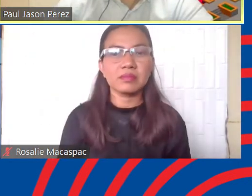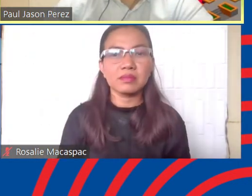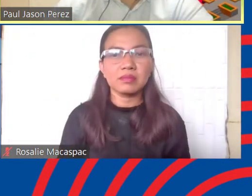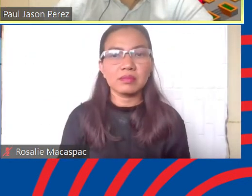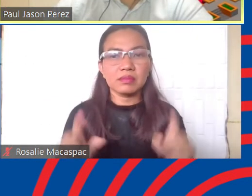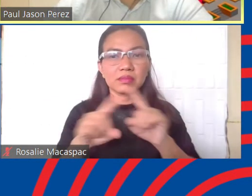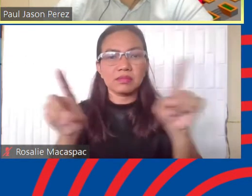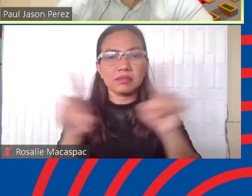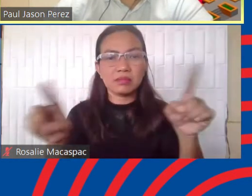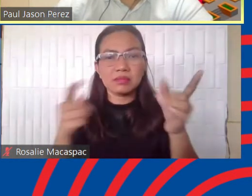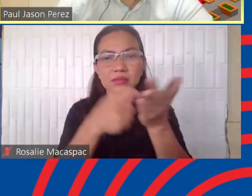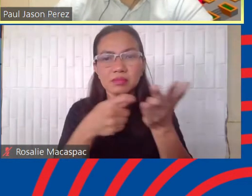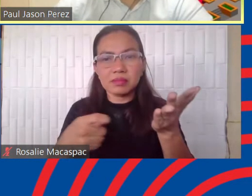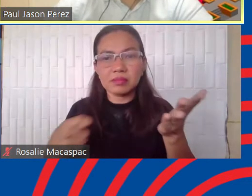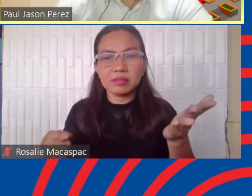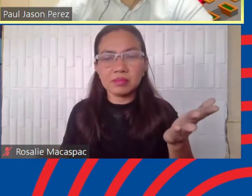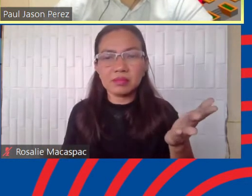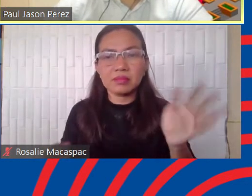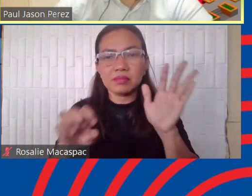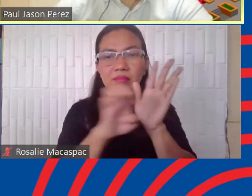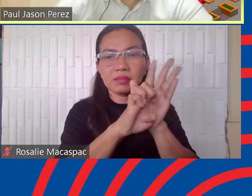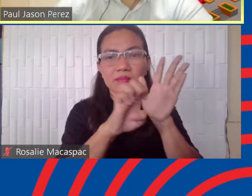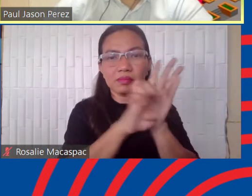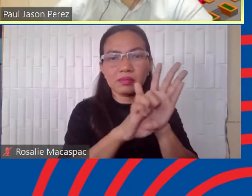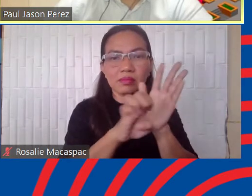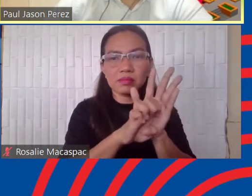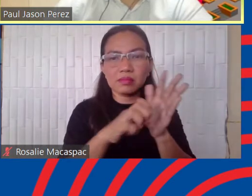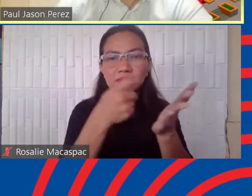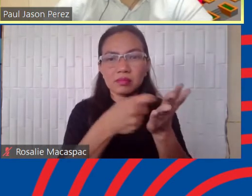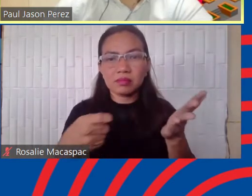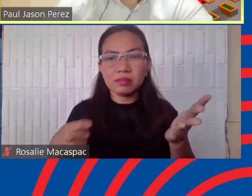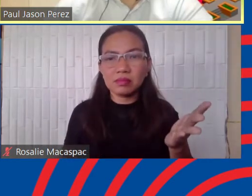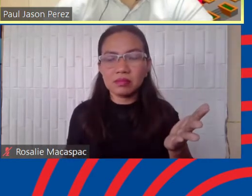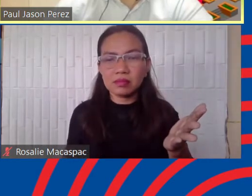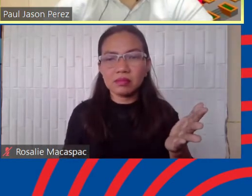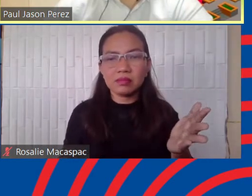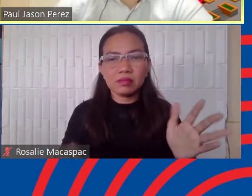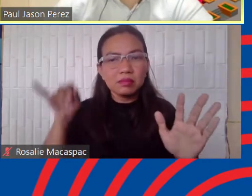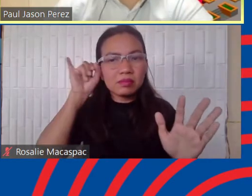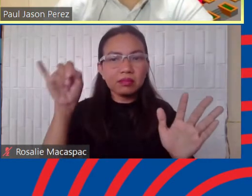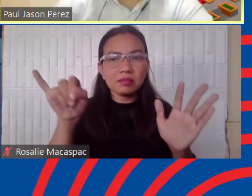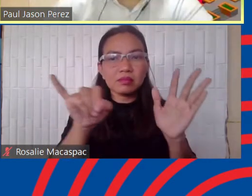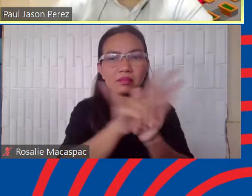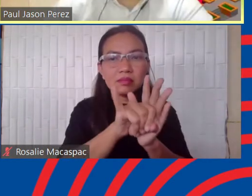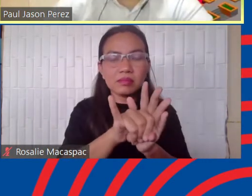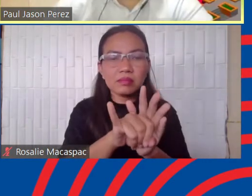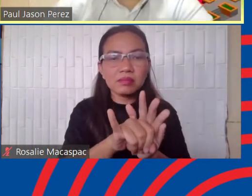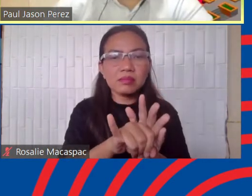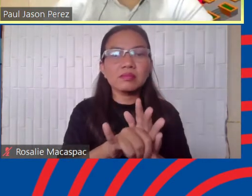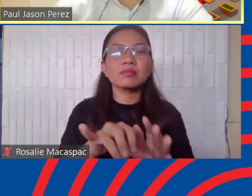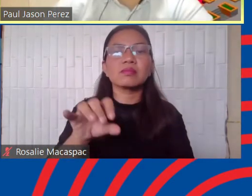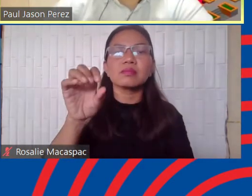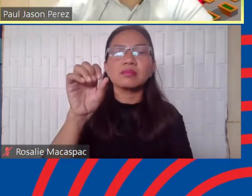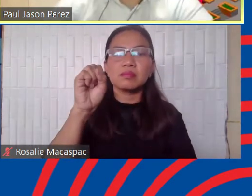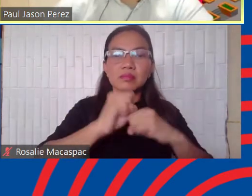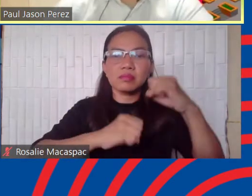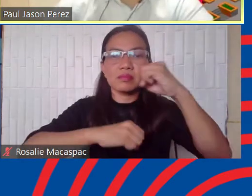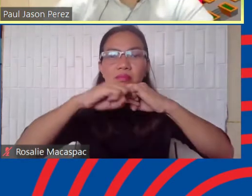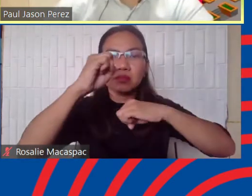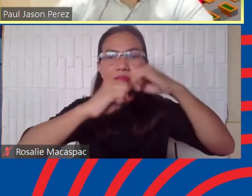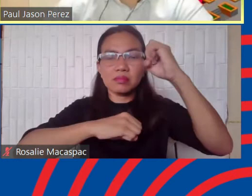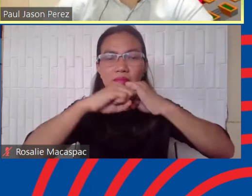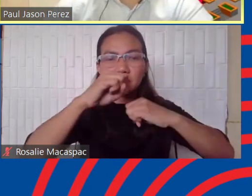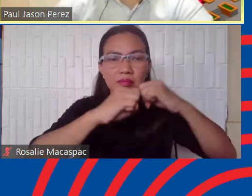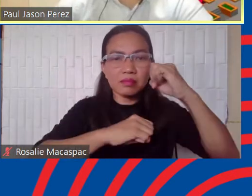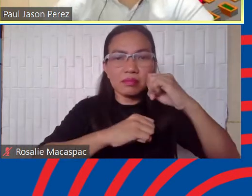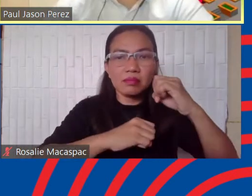different tools. For example, tools for the identifying unstructured text. So usually